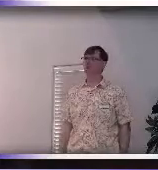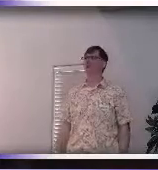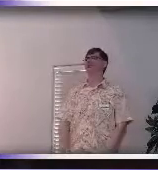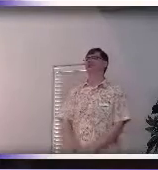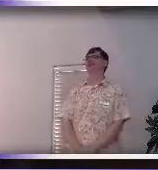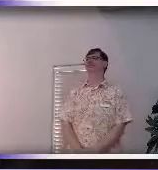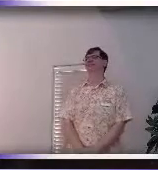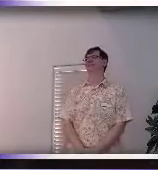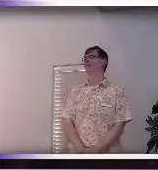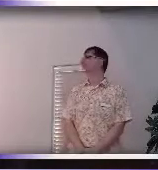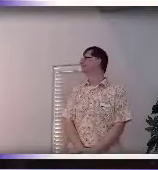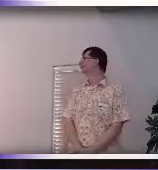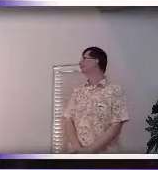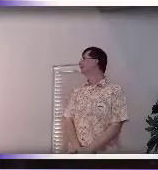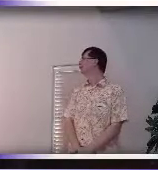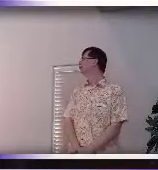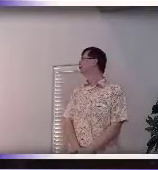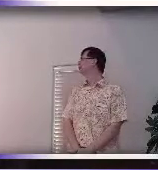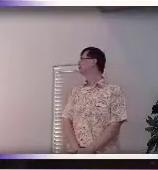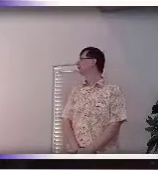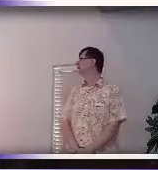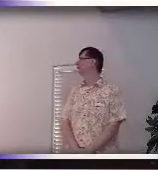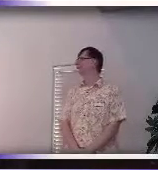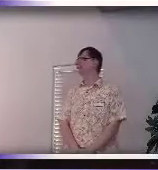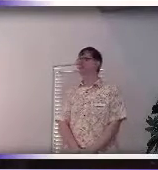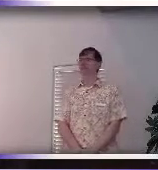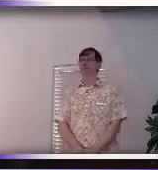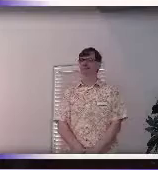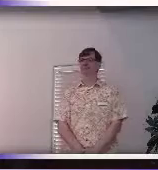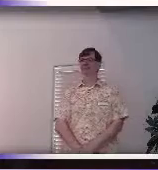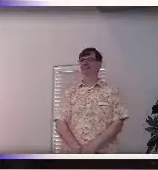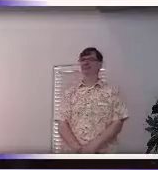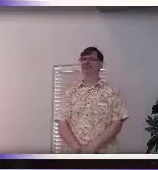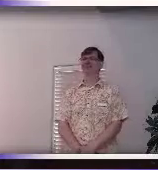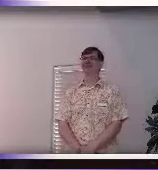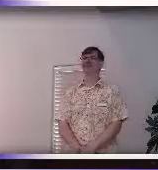currently. Luckily, I know people who can pray that into being.